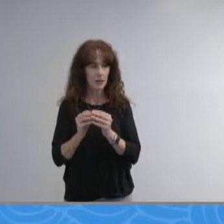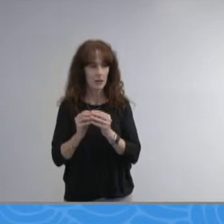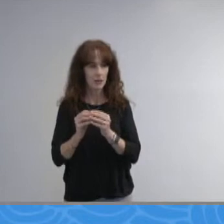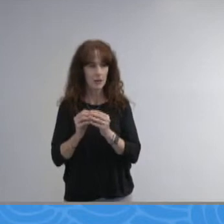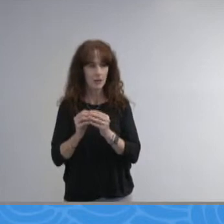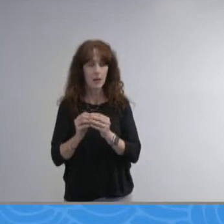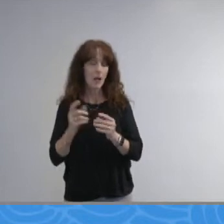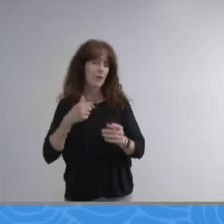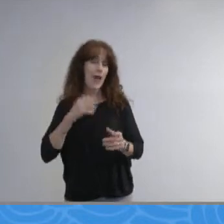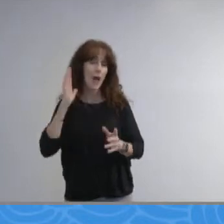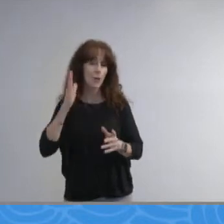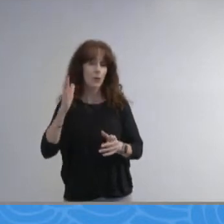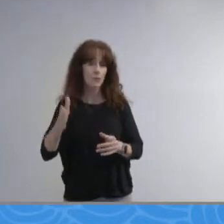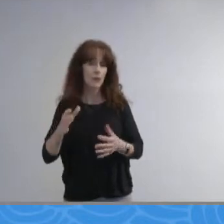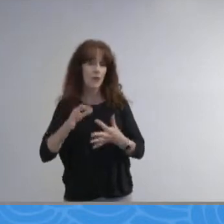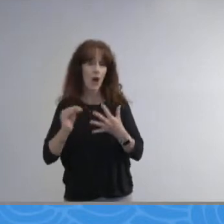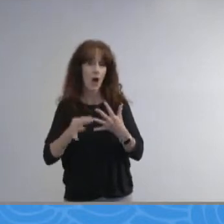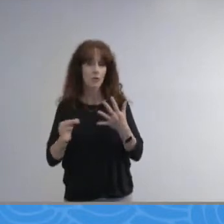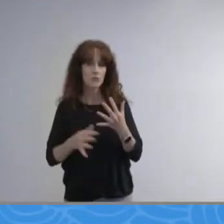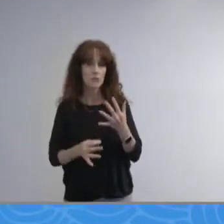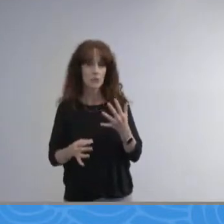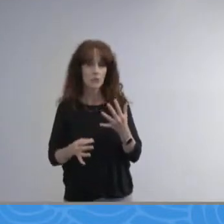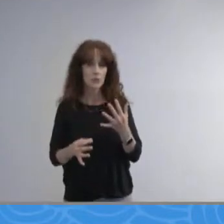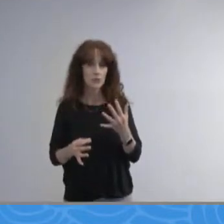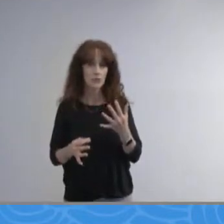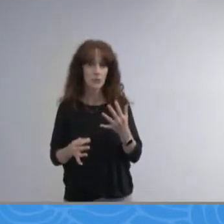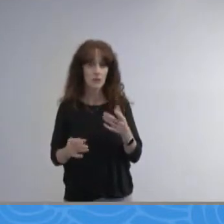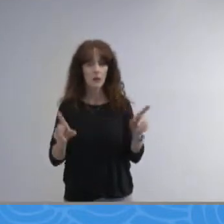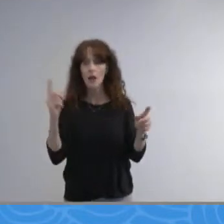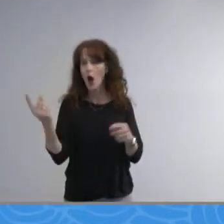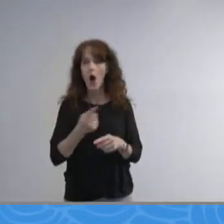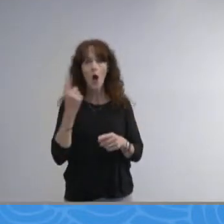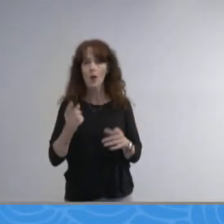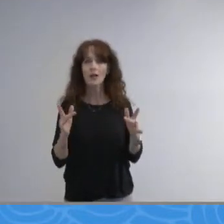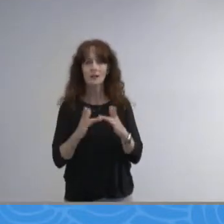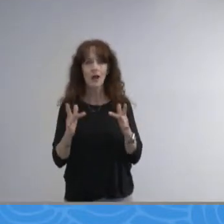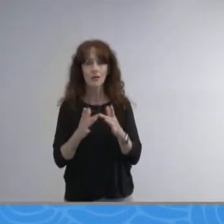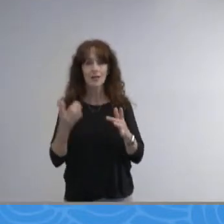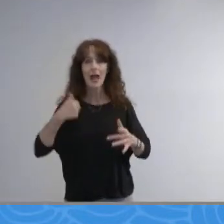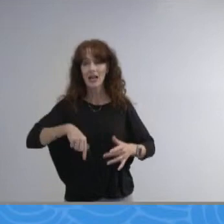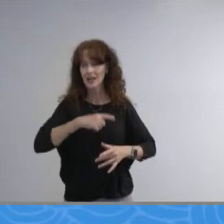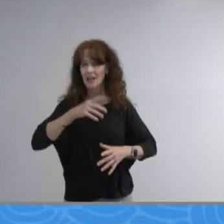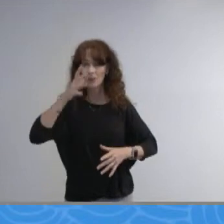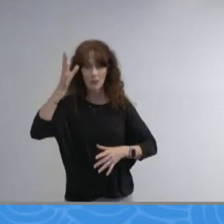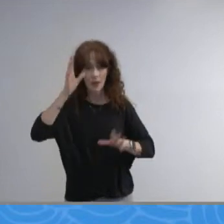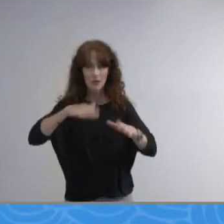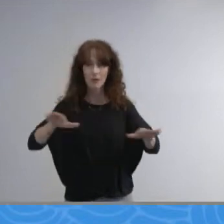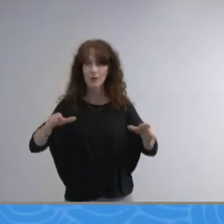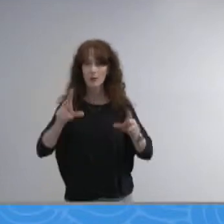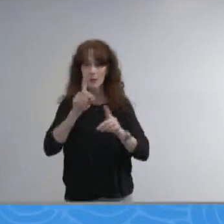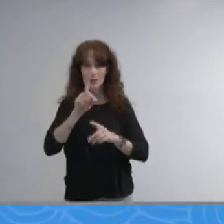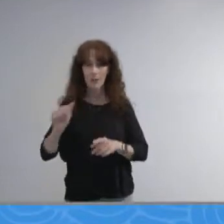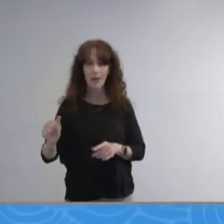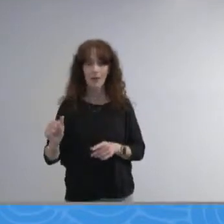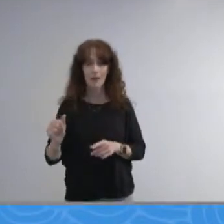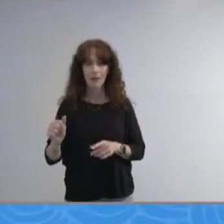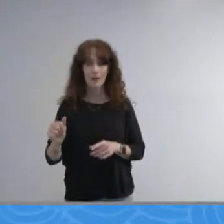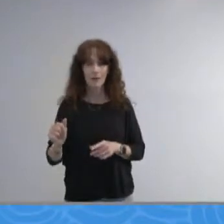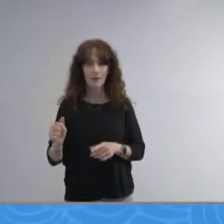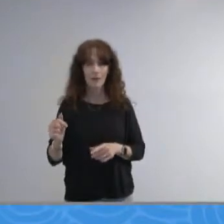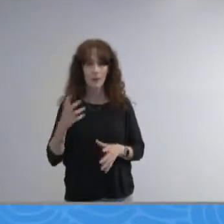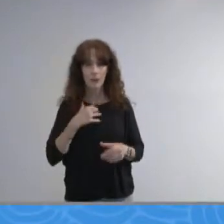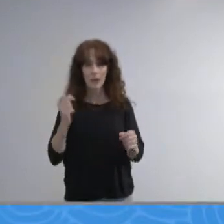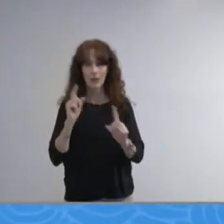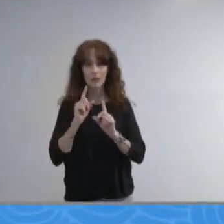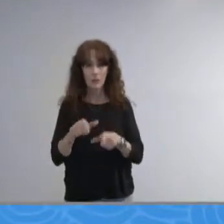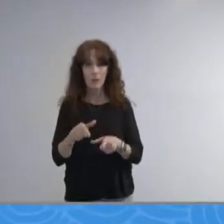So that would be the option. And also, again, you can always contact us. We're parents of children with disabilities, so we get these